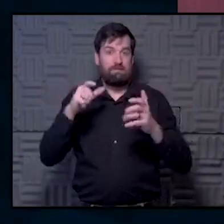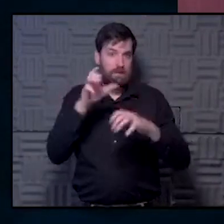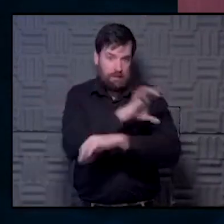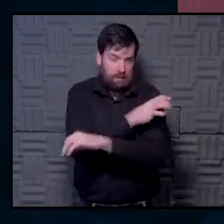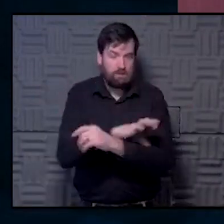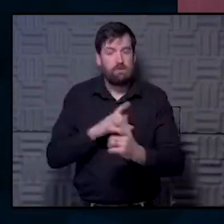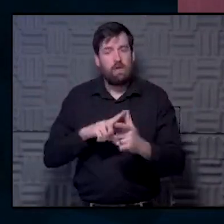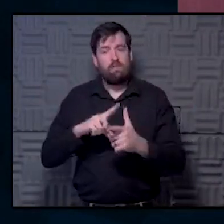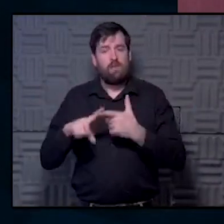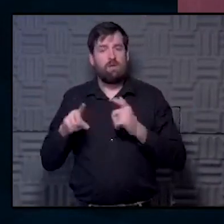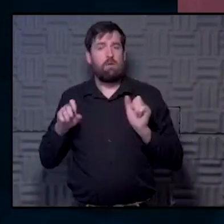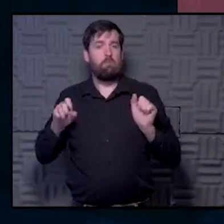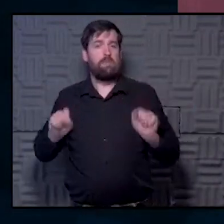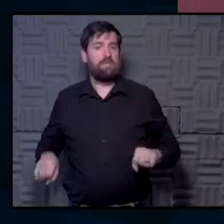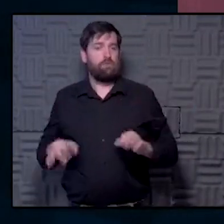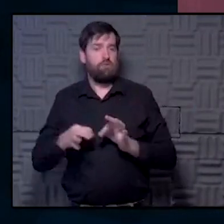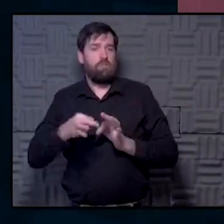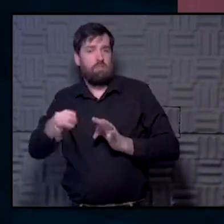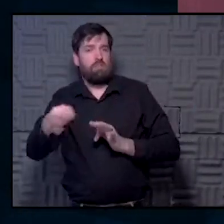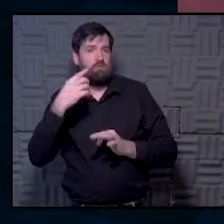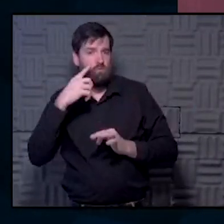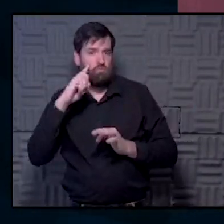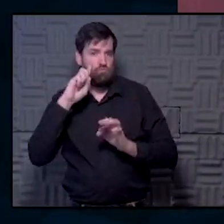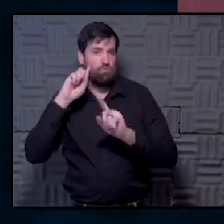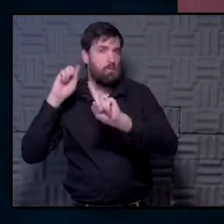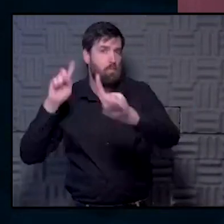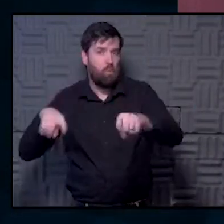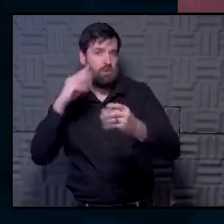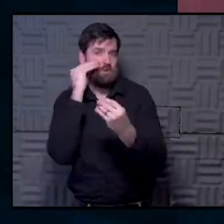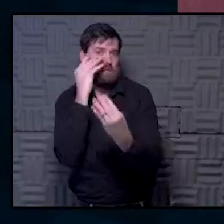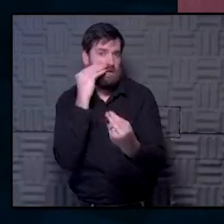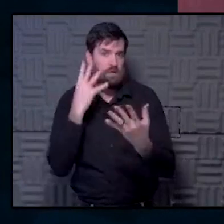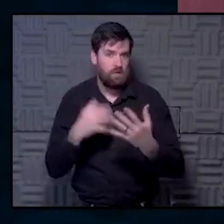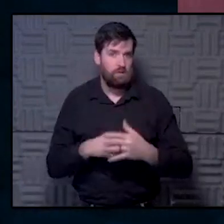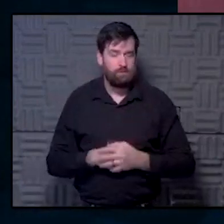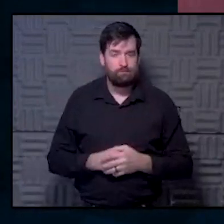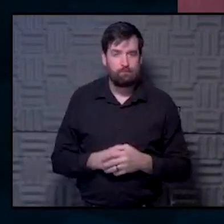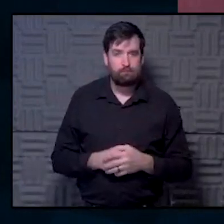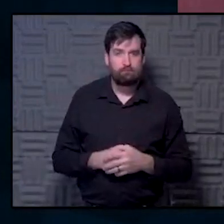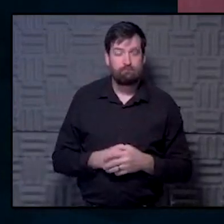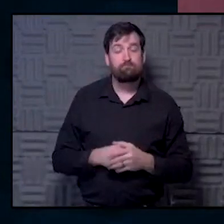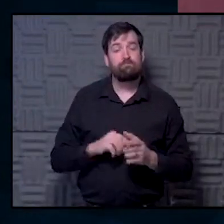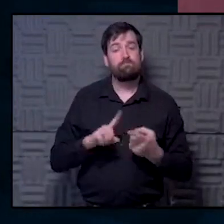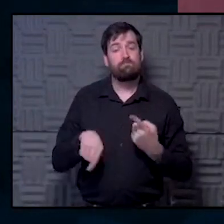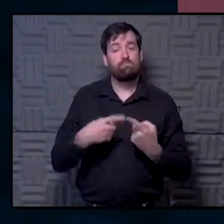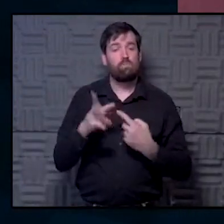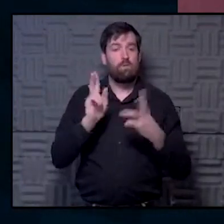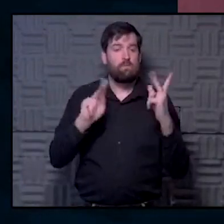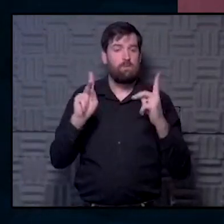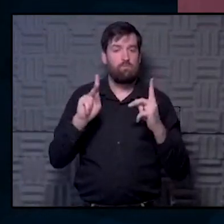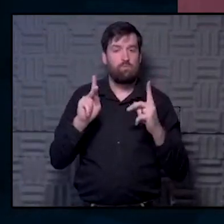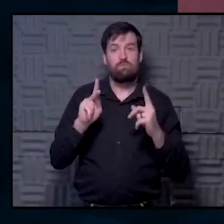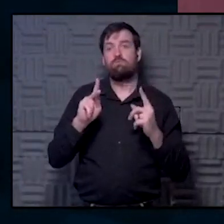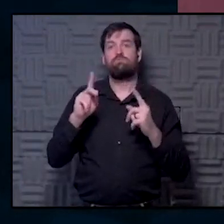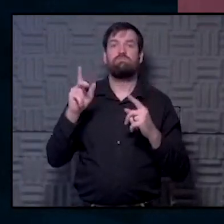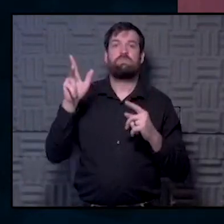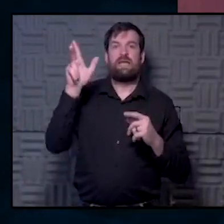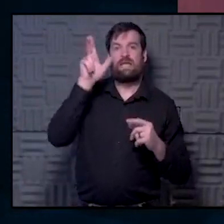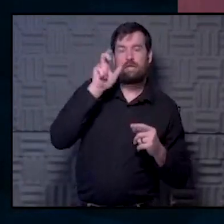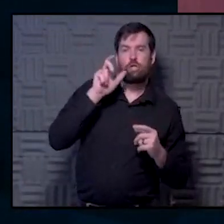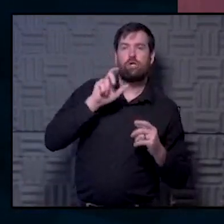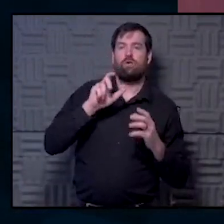there's a potential lag in the reporting. And so when people hear that there's X number